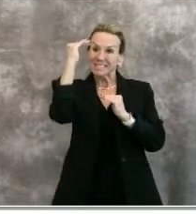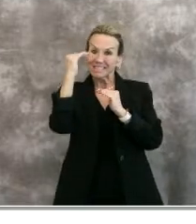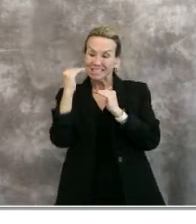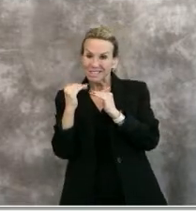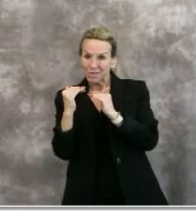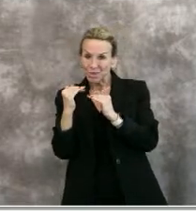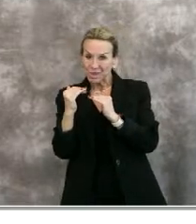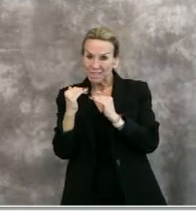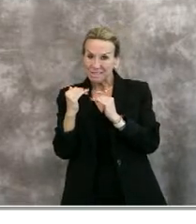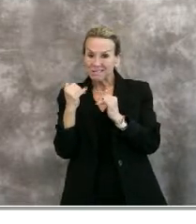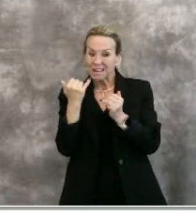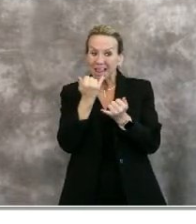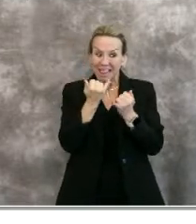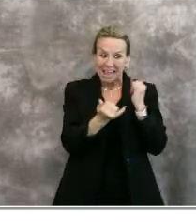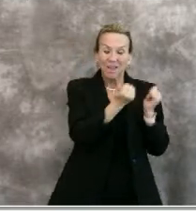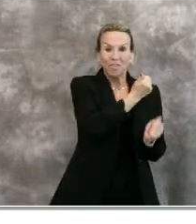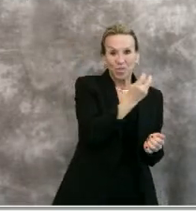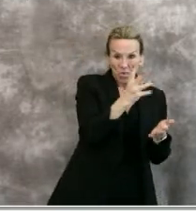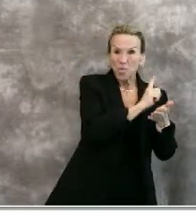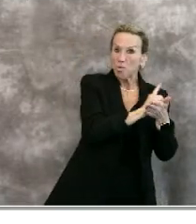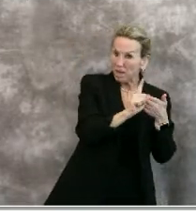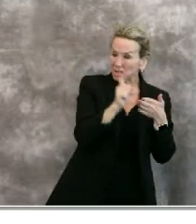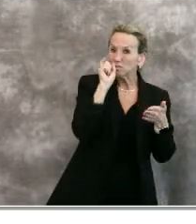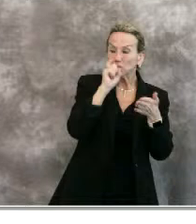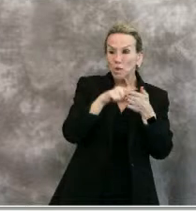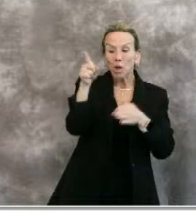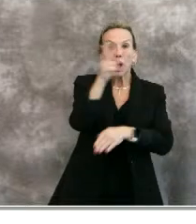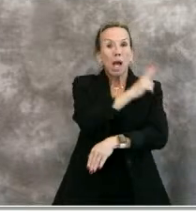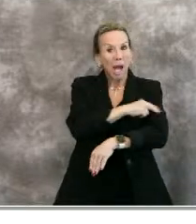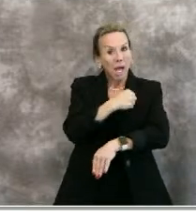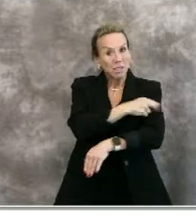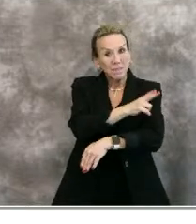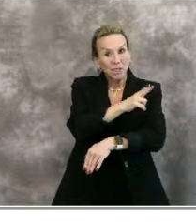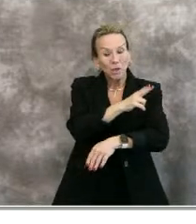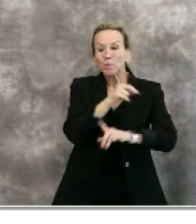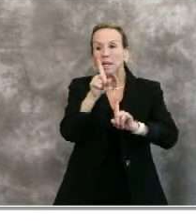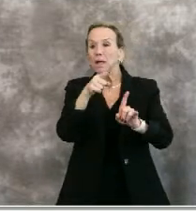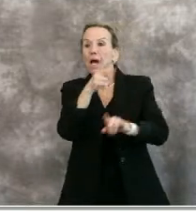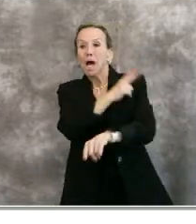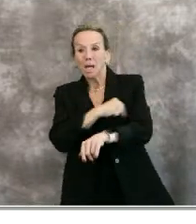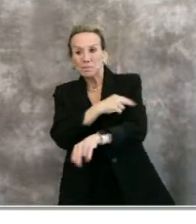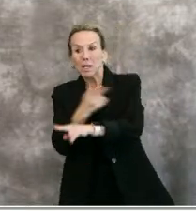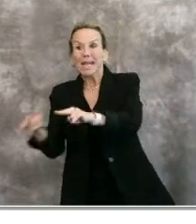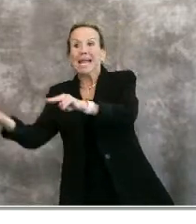past several weeks, hospitalizations are increasing. So this